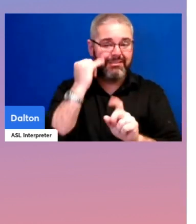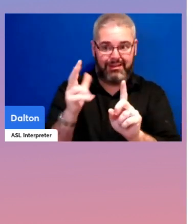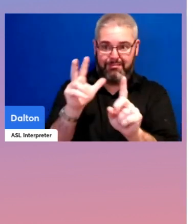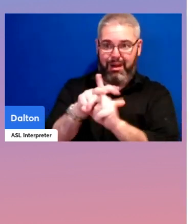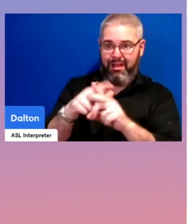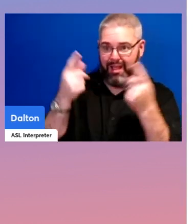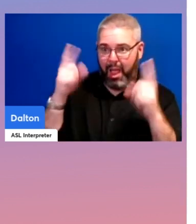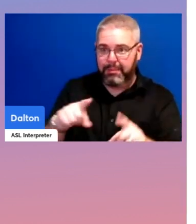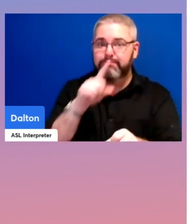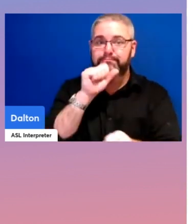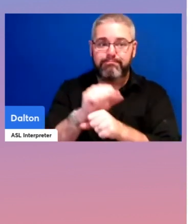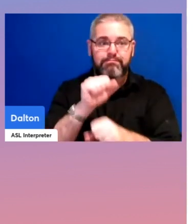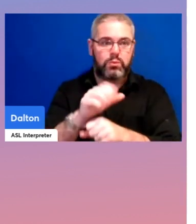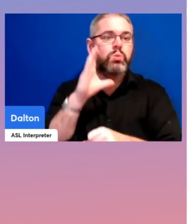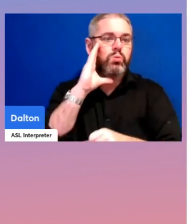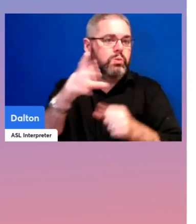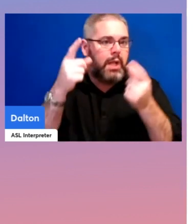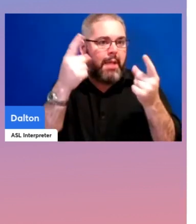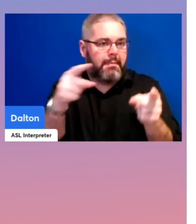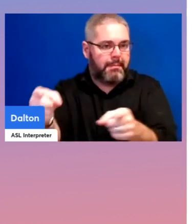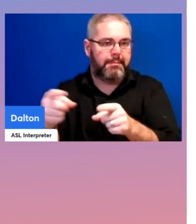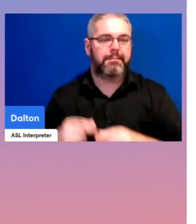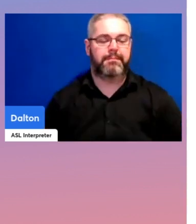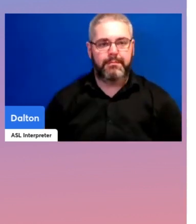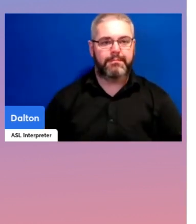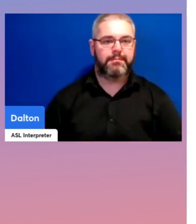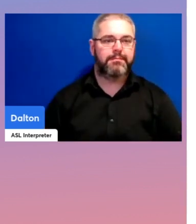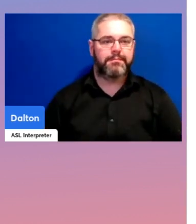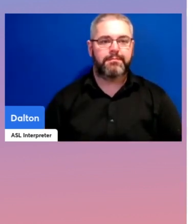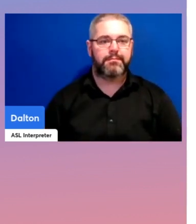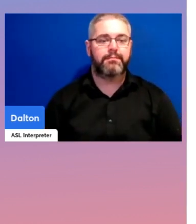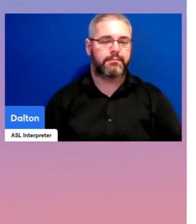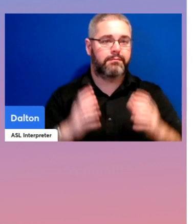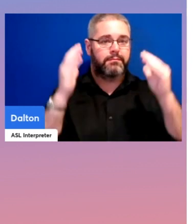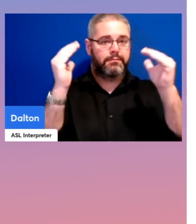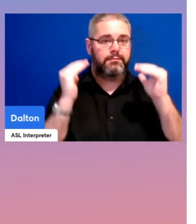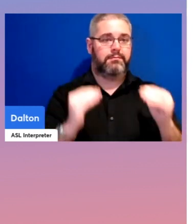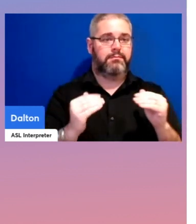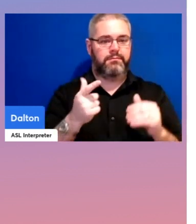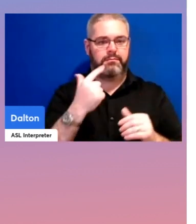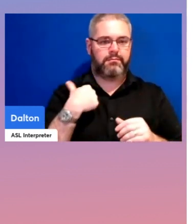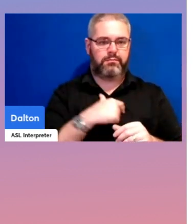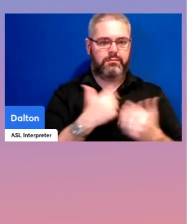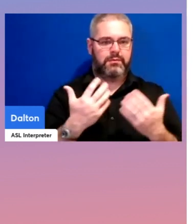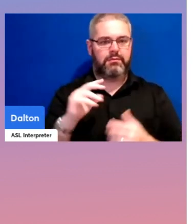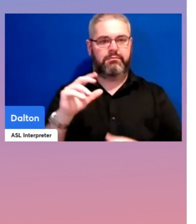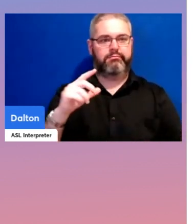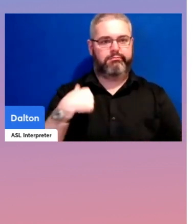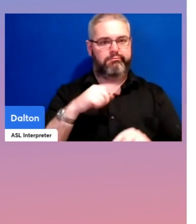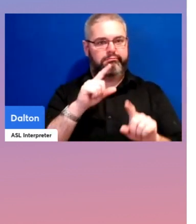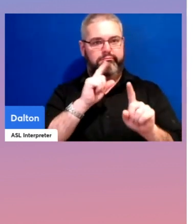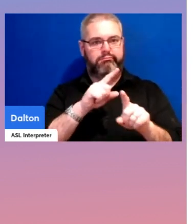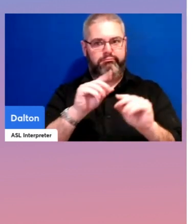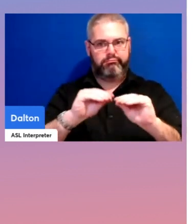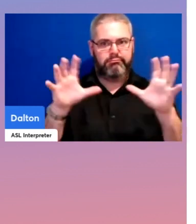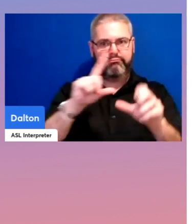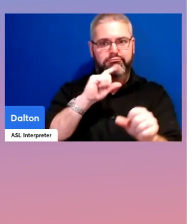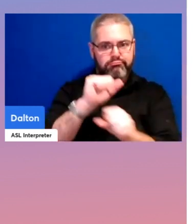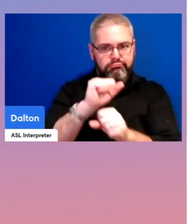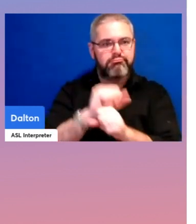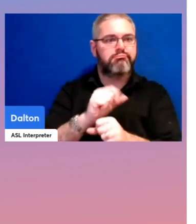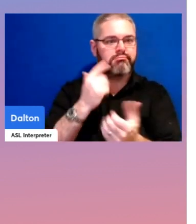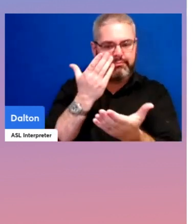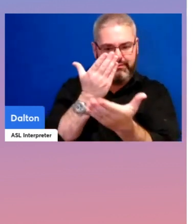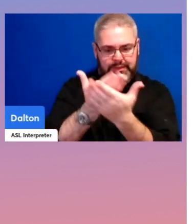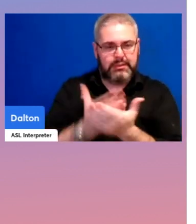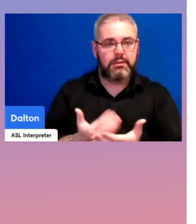happen. All right, this brings us to the declarative validations. So for our variables, we can include